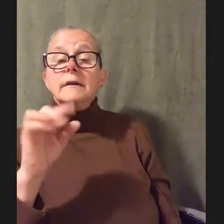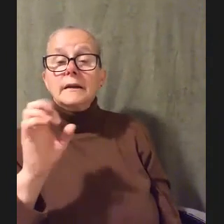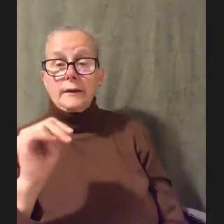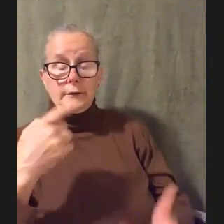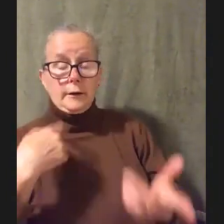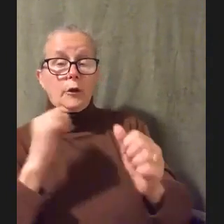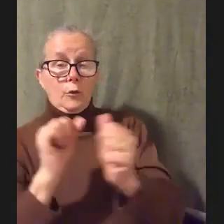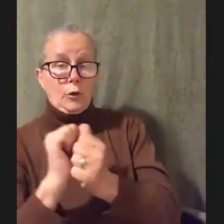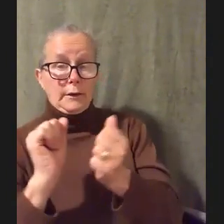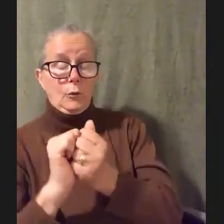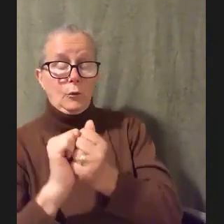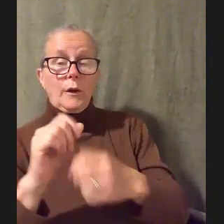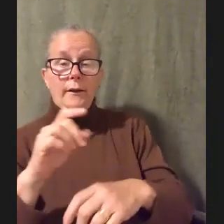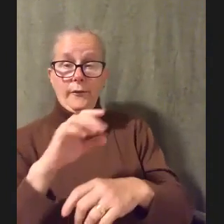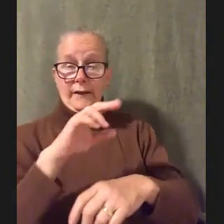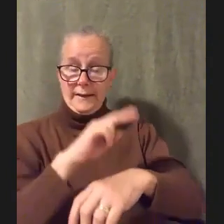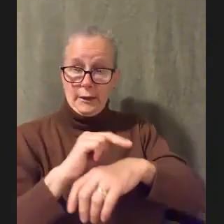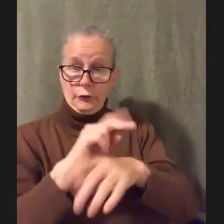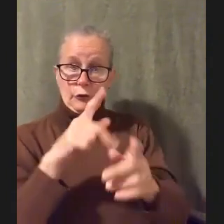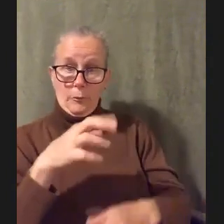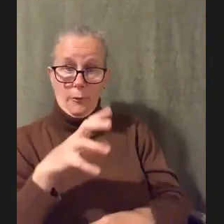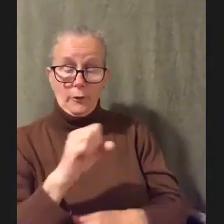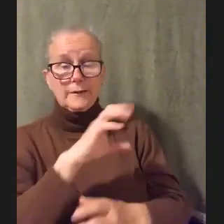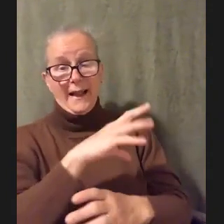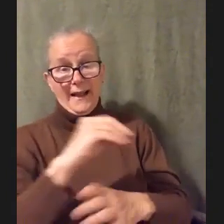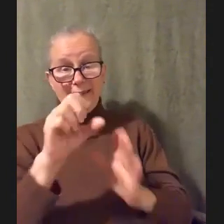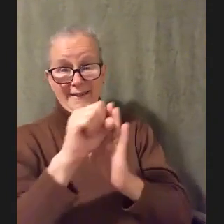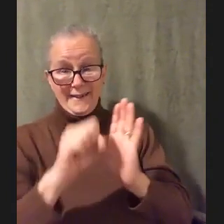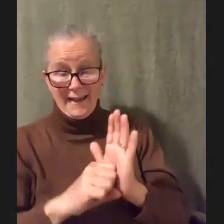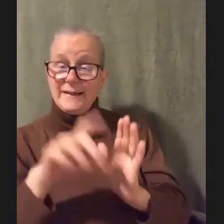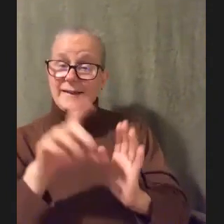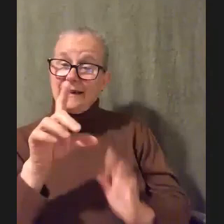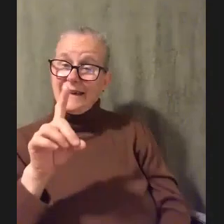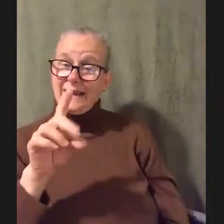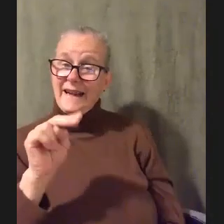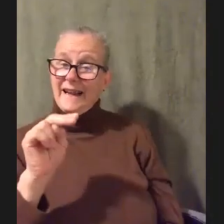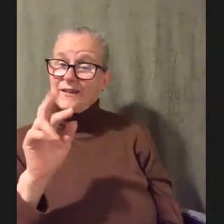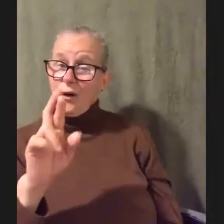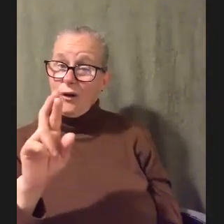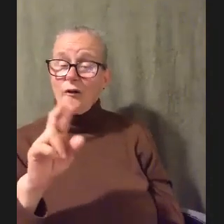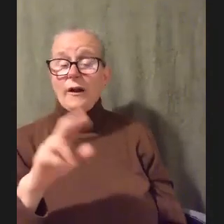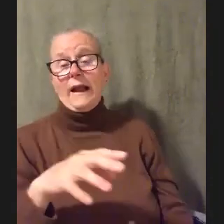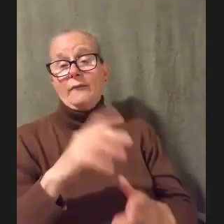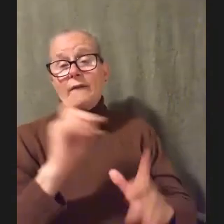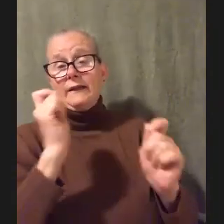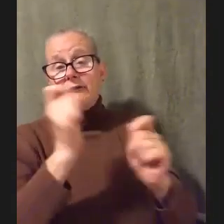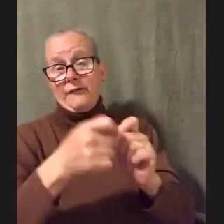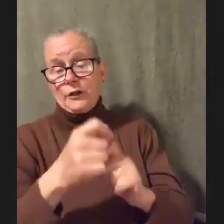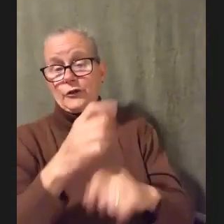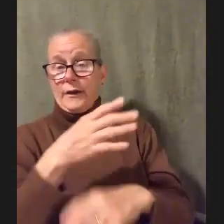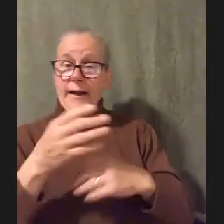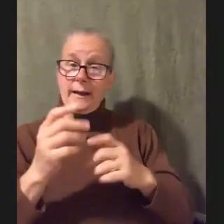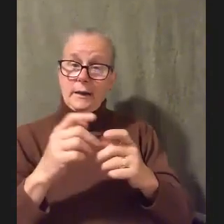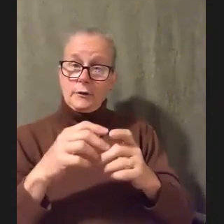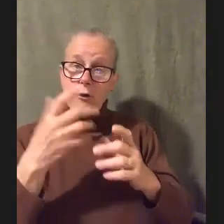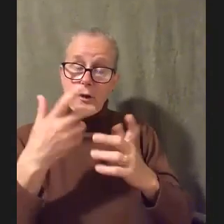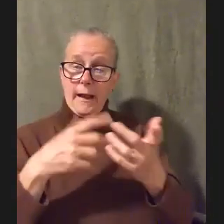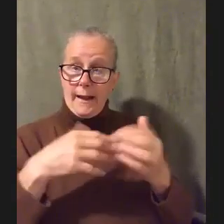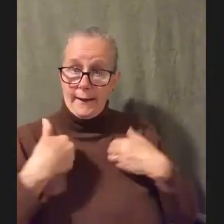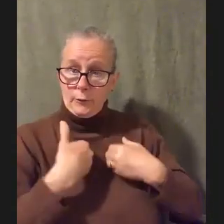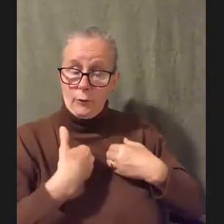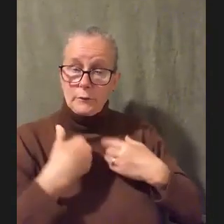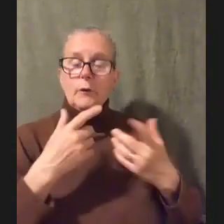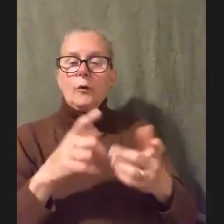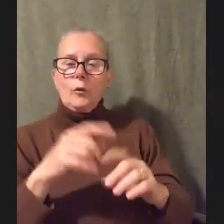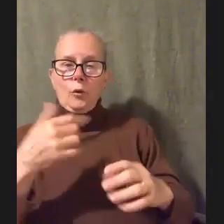National Parks folks, as well as then State Park, State DNR, State Fish and Wildlife, and our regional partners.